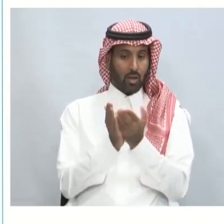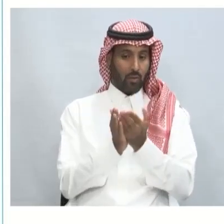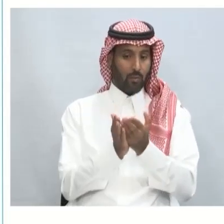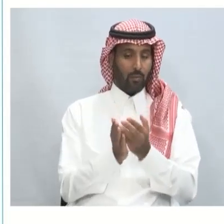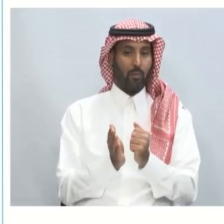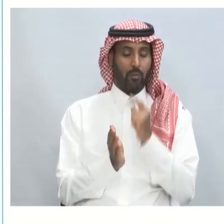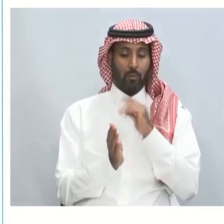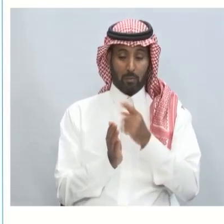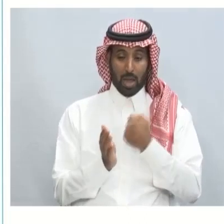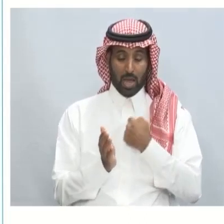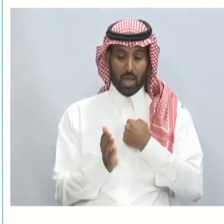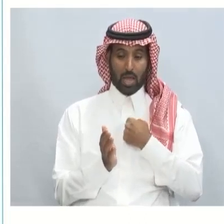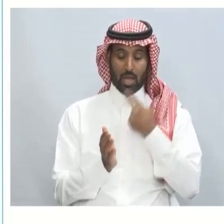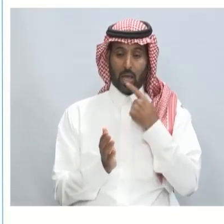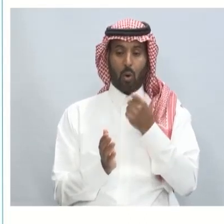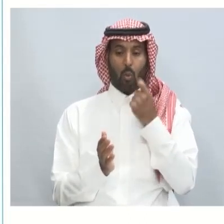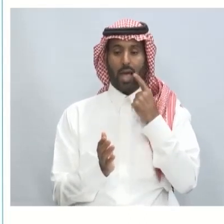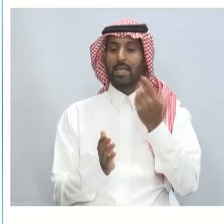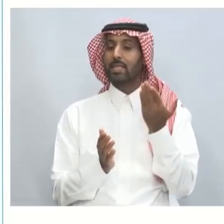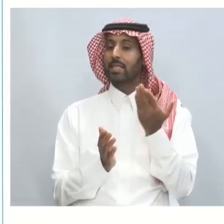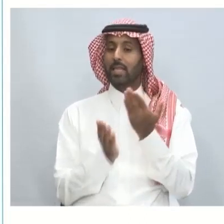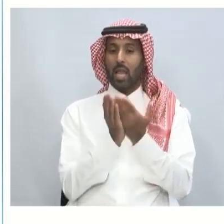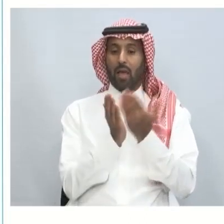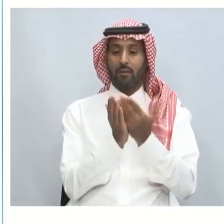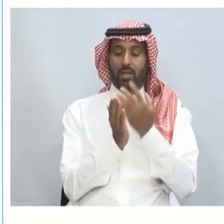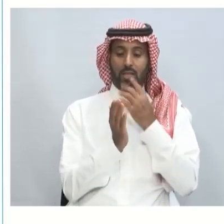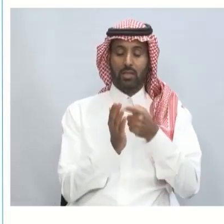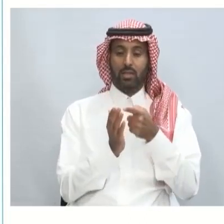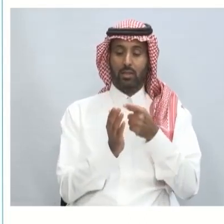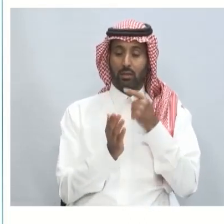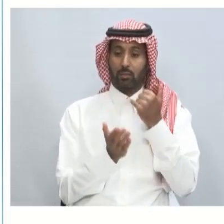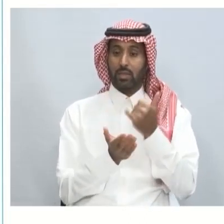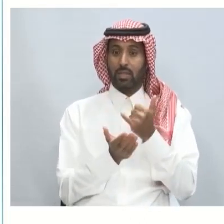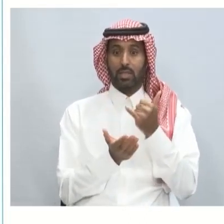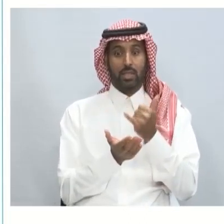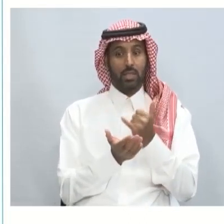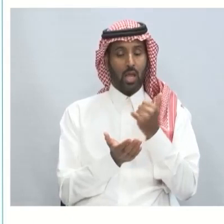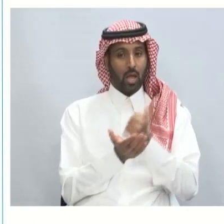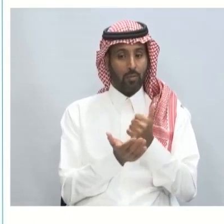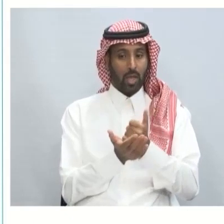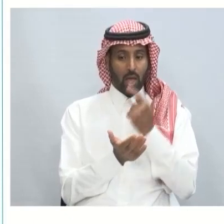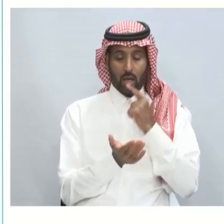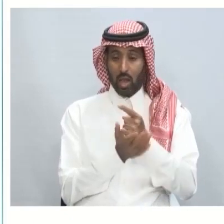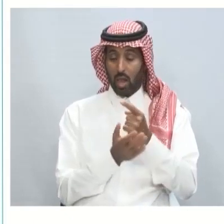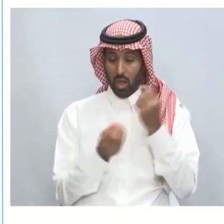In fact, my senior seminar grade is based on group project. So